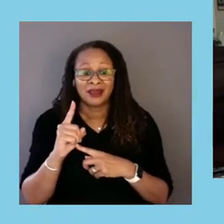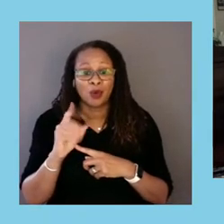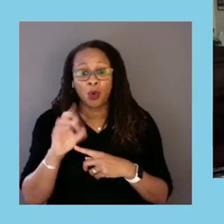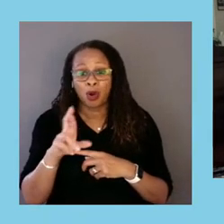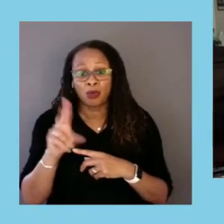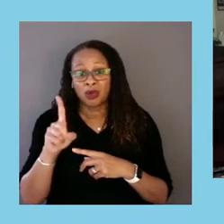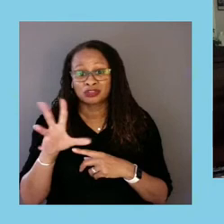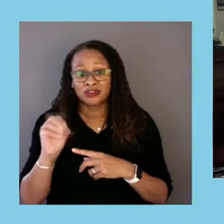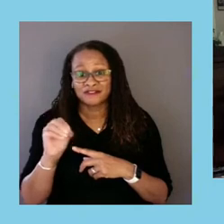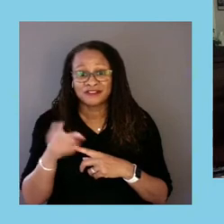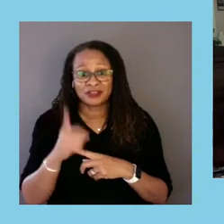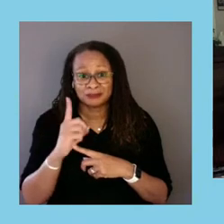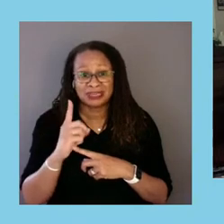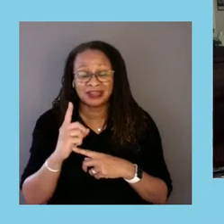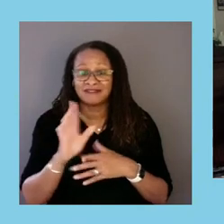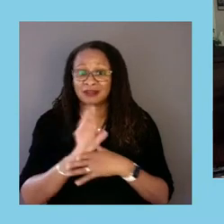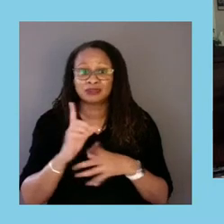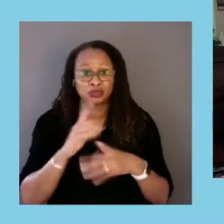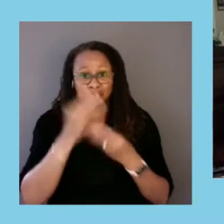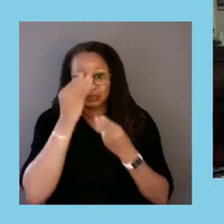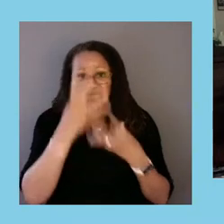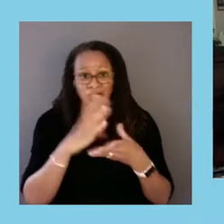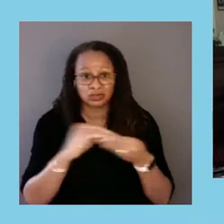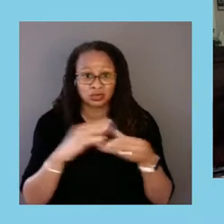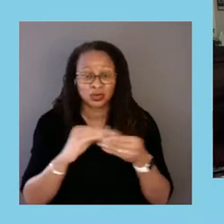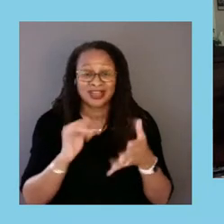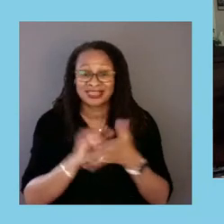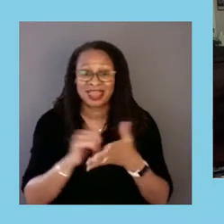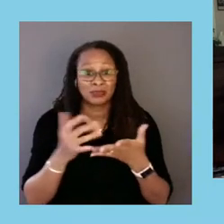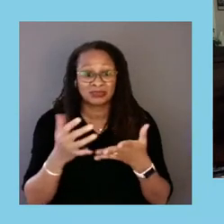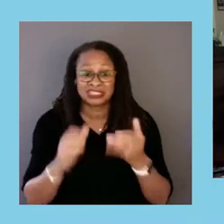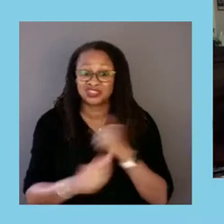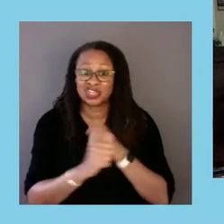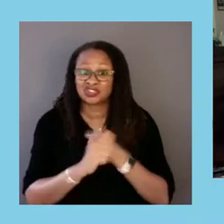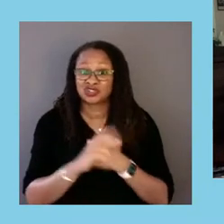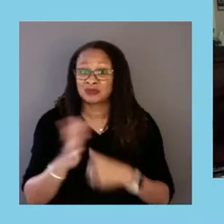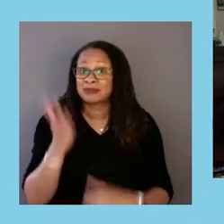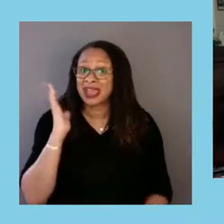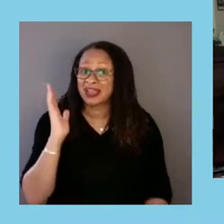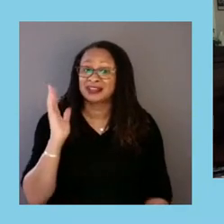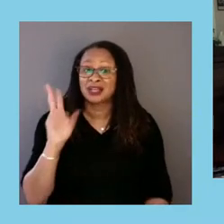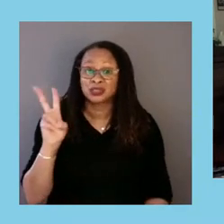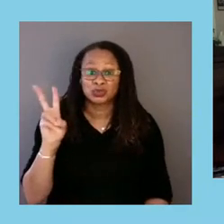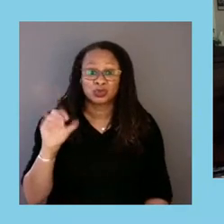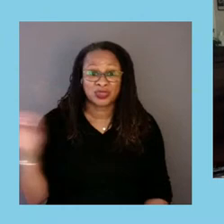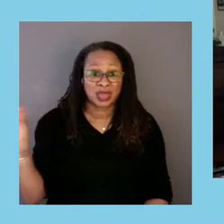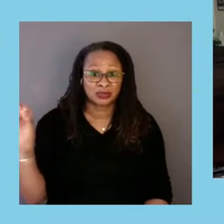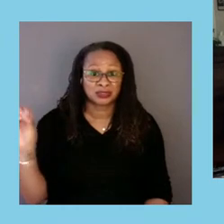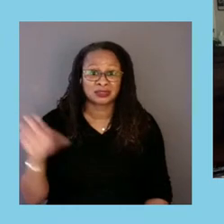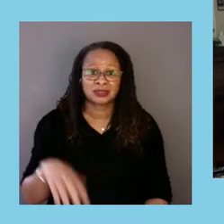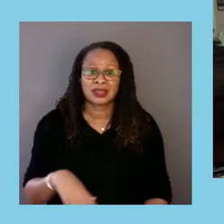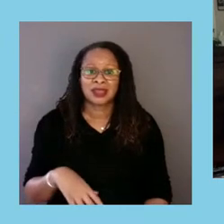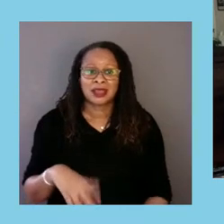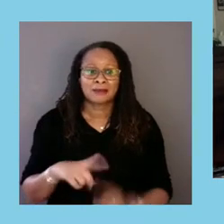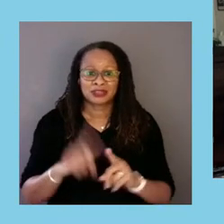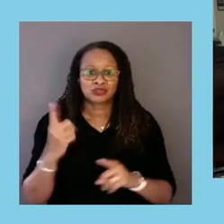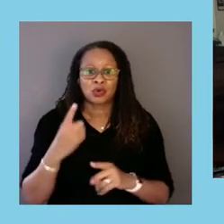in 2000. And here we are, you know, 21 years later. So I think there's always room for change. The change has to come